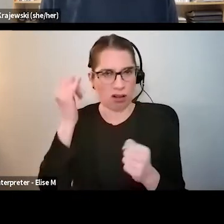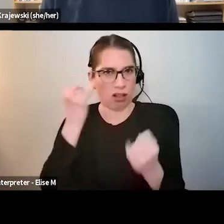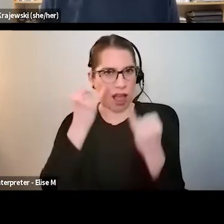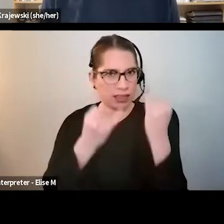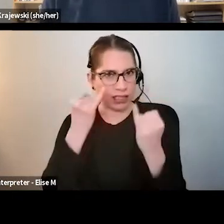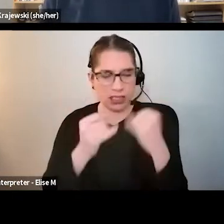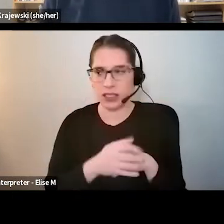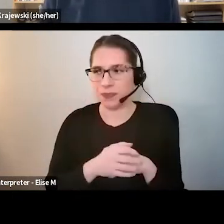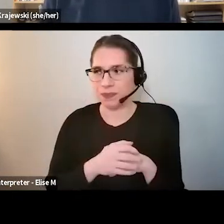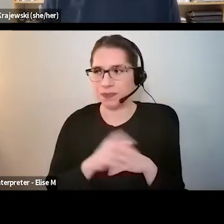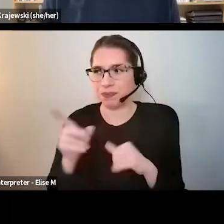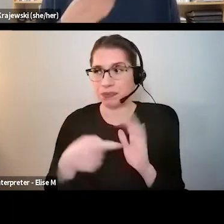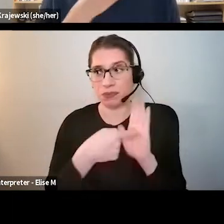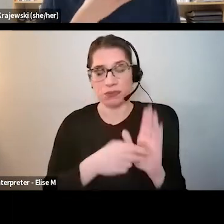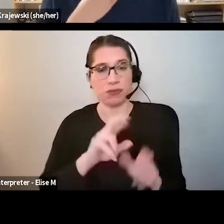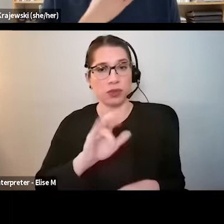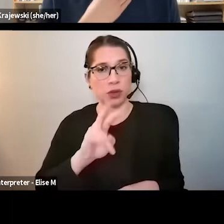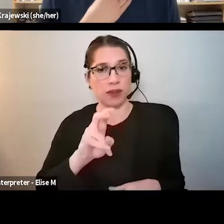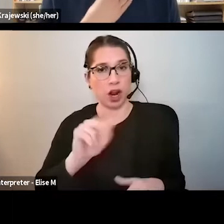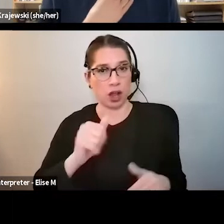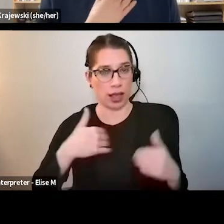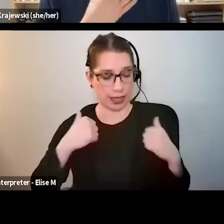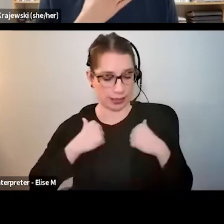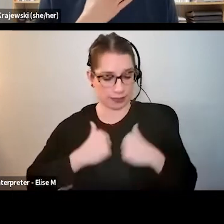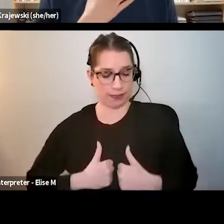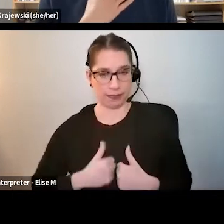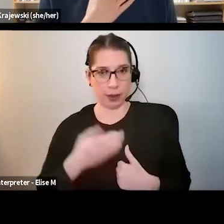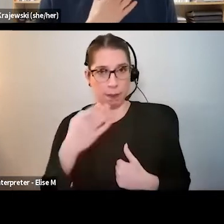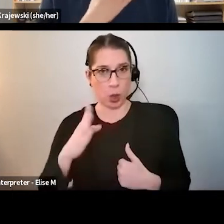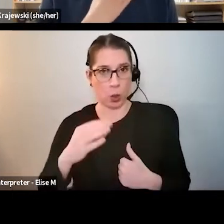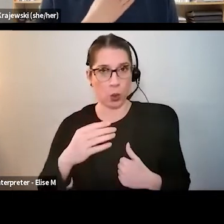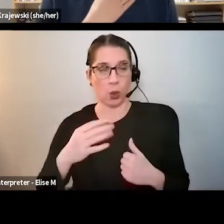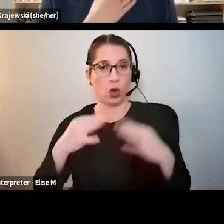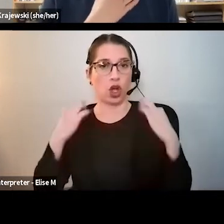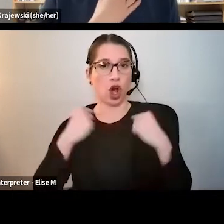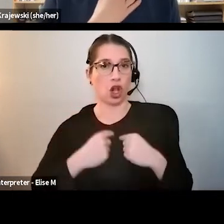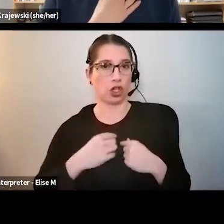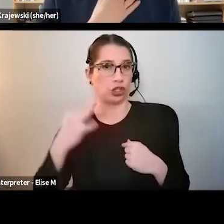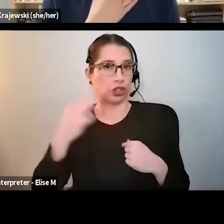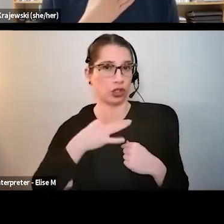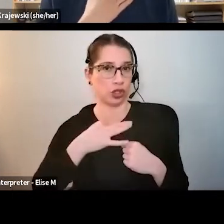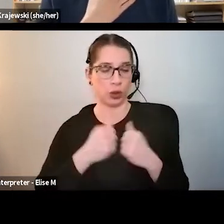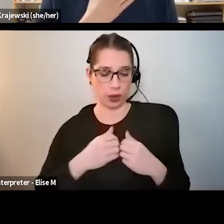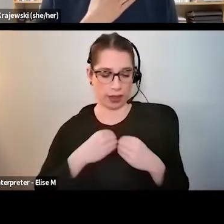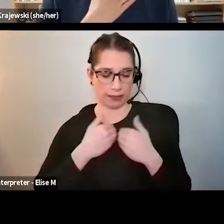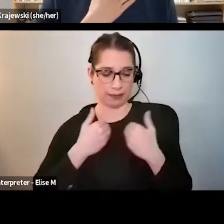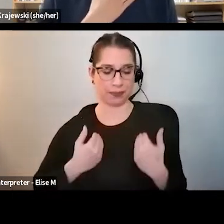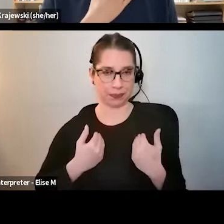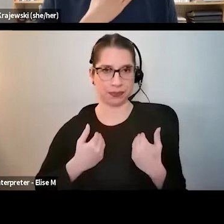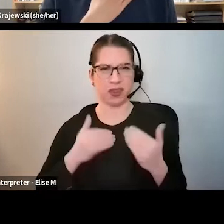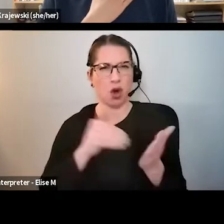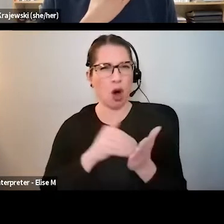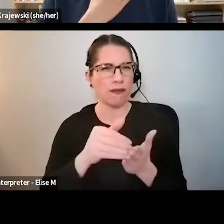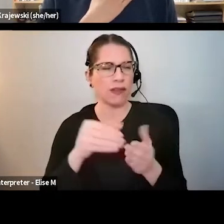Kahlo depicts Rivera in a blue open-collared shirt, and in the exhibition, we'll see many photographs of him wearing a working